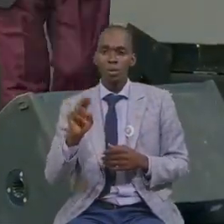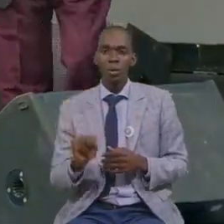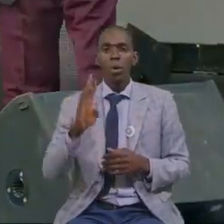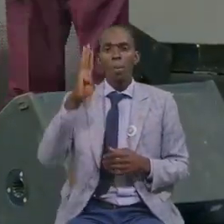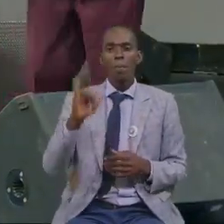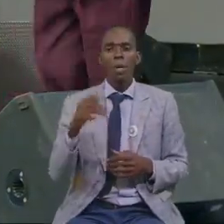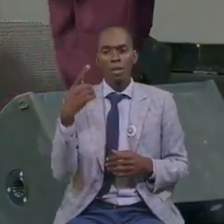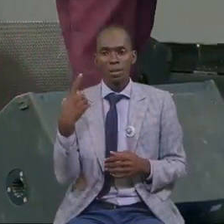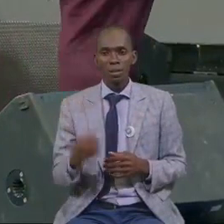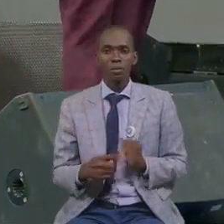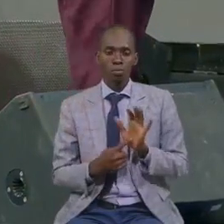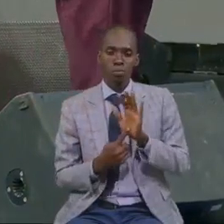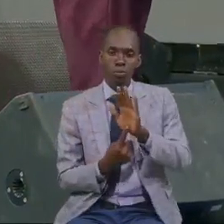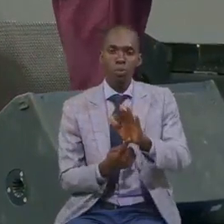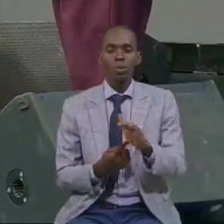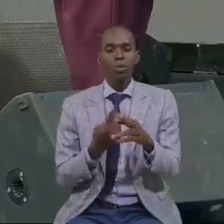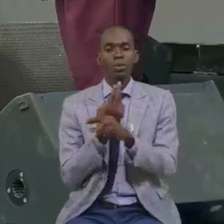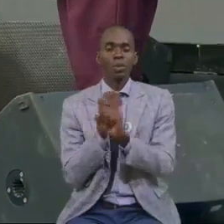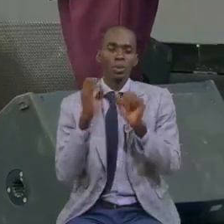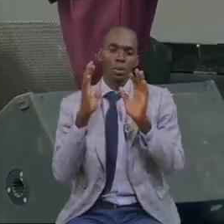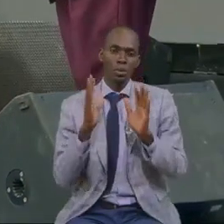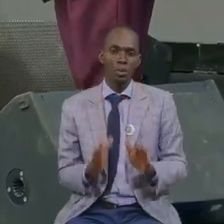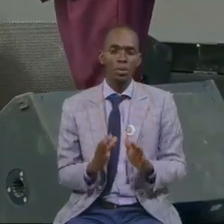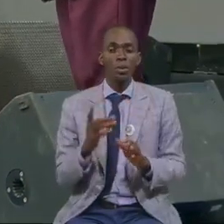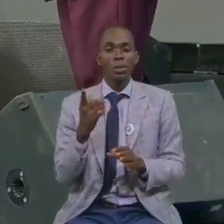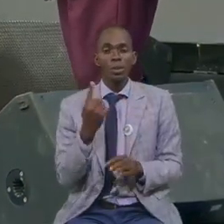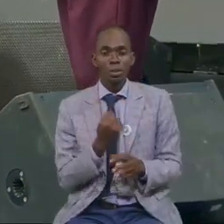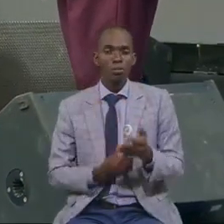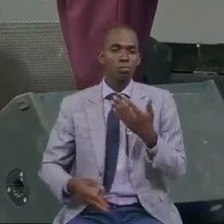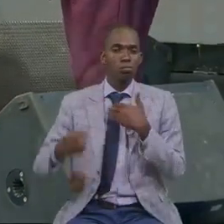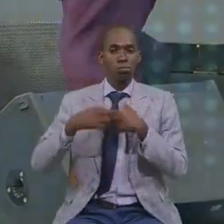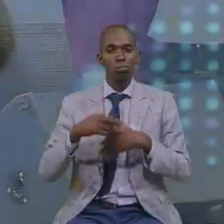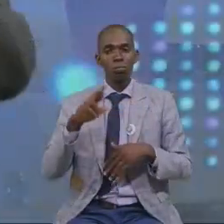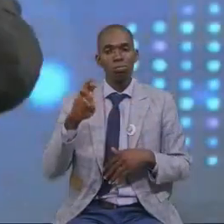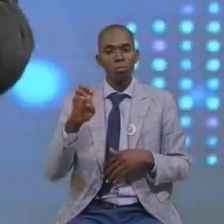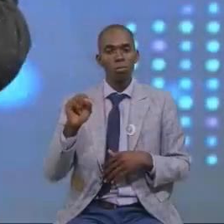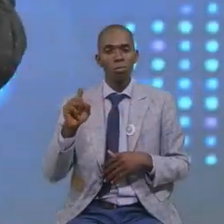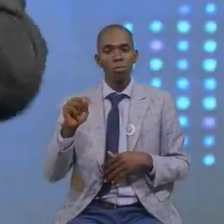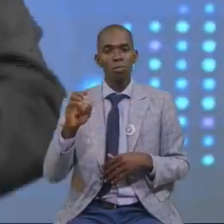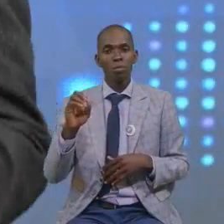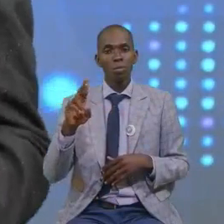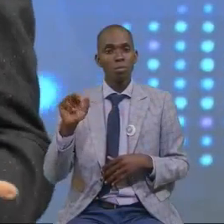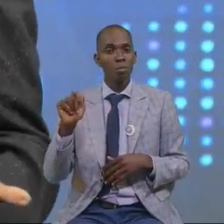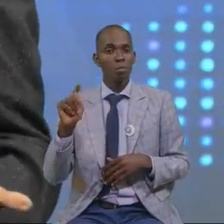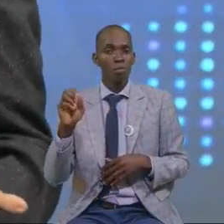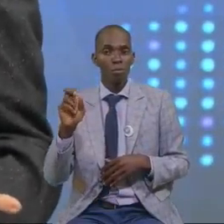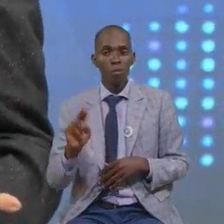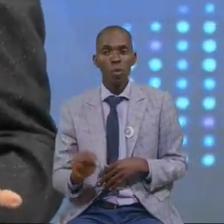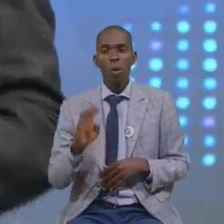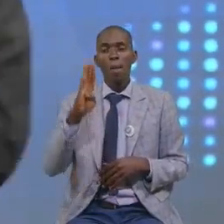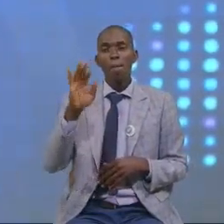Redeemer. The restoration by the revealed Redeemer. You are wondering, is that for